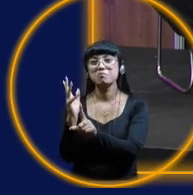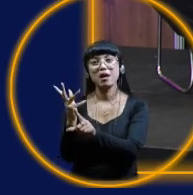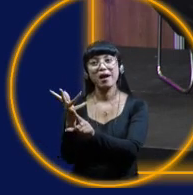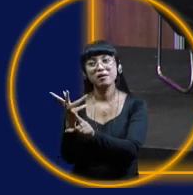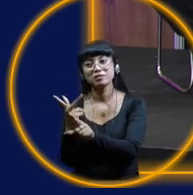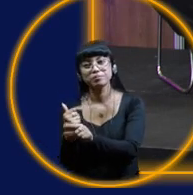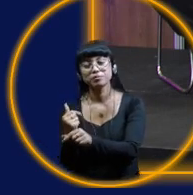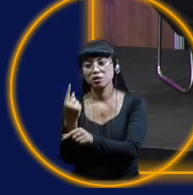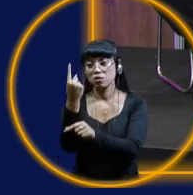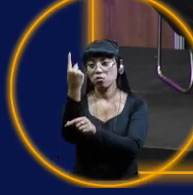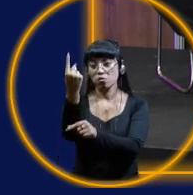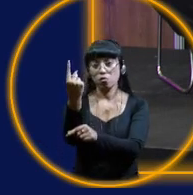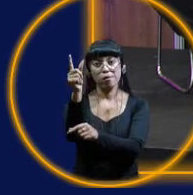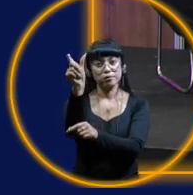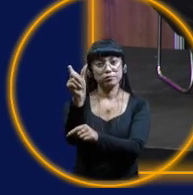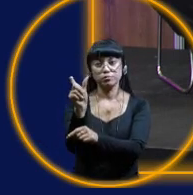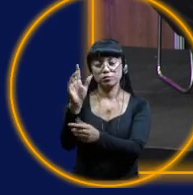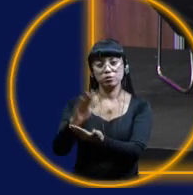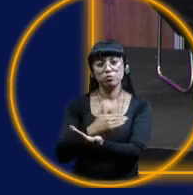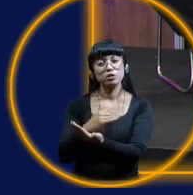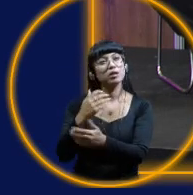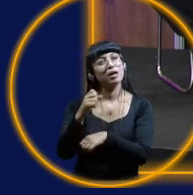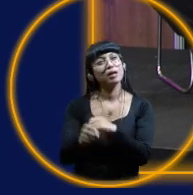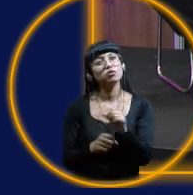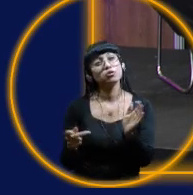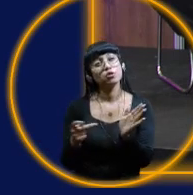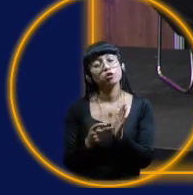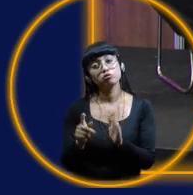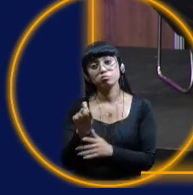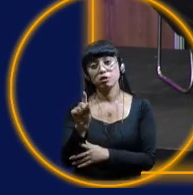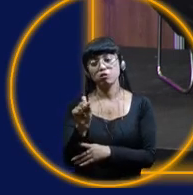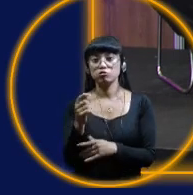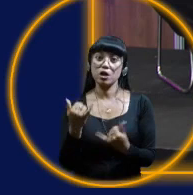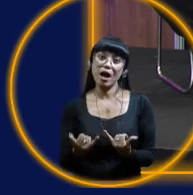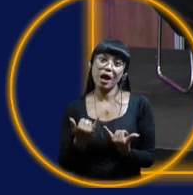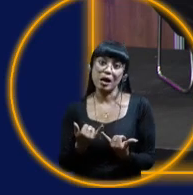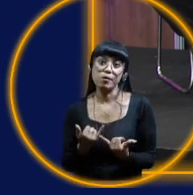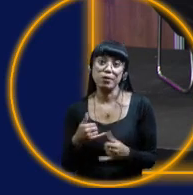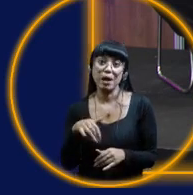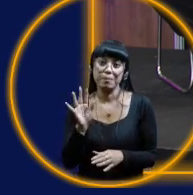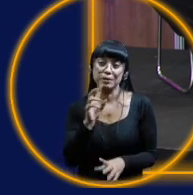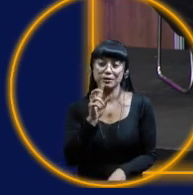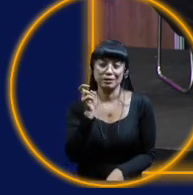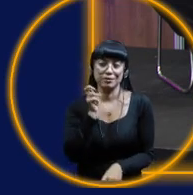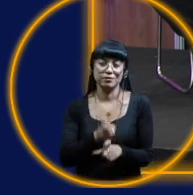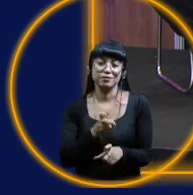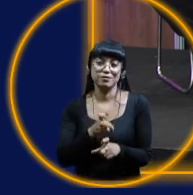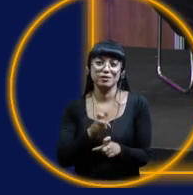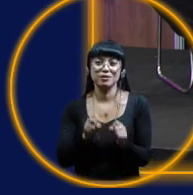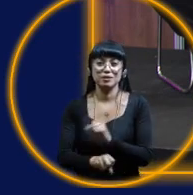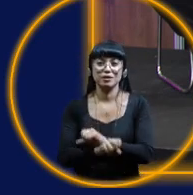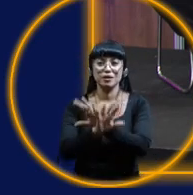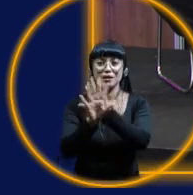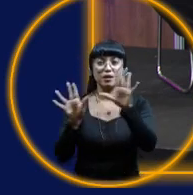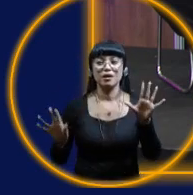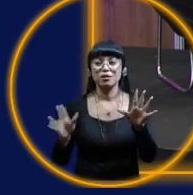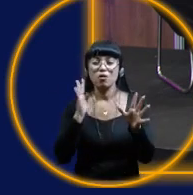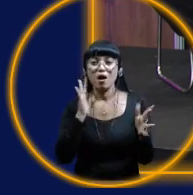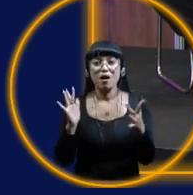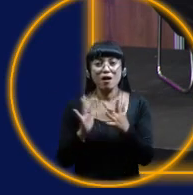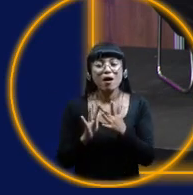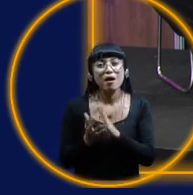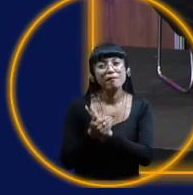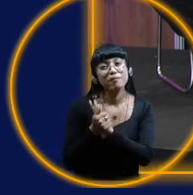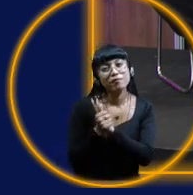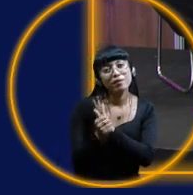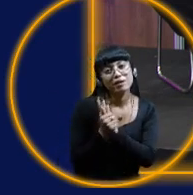2011 already. And now it's probably even more true than ever. That having some ability to make a compelling